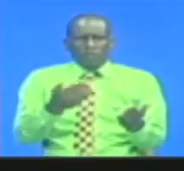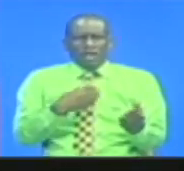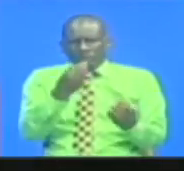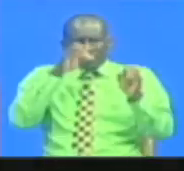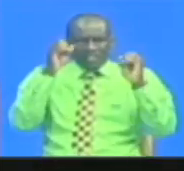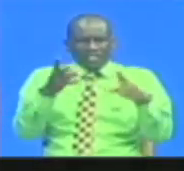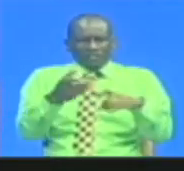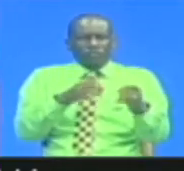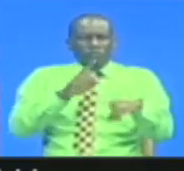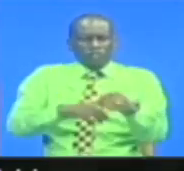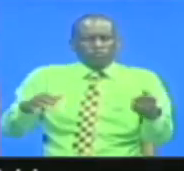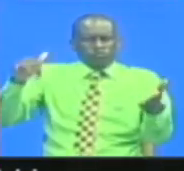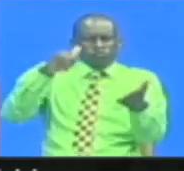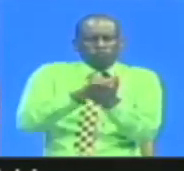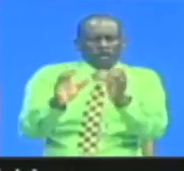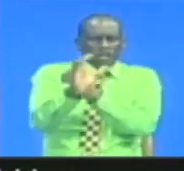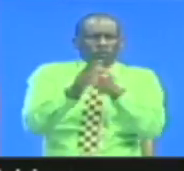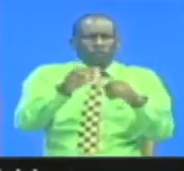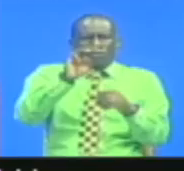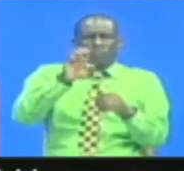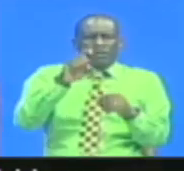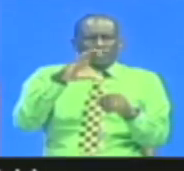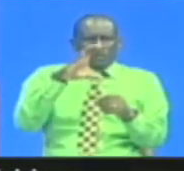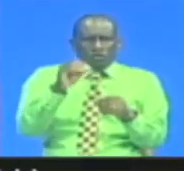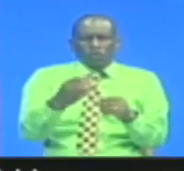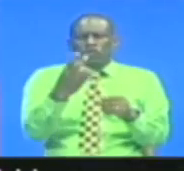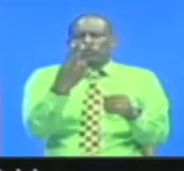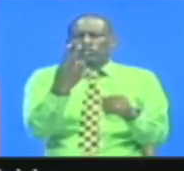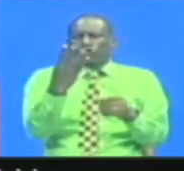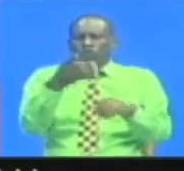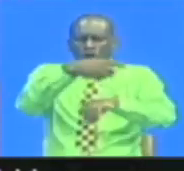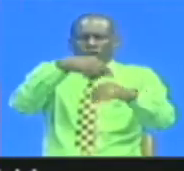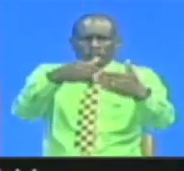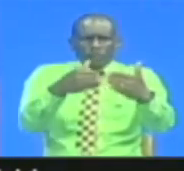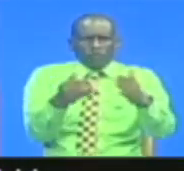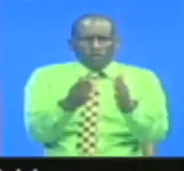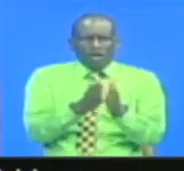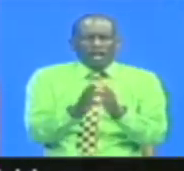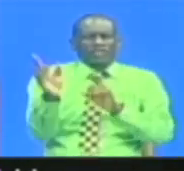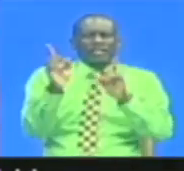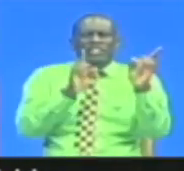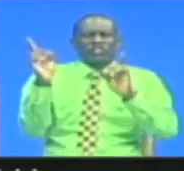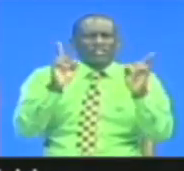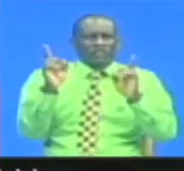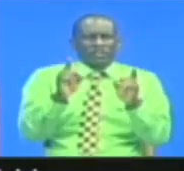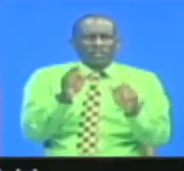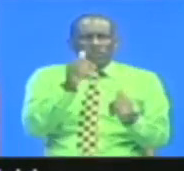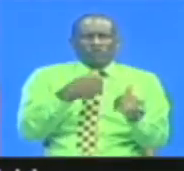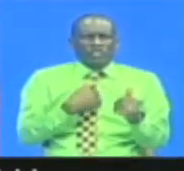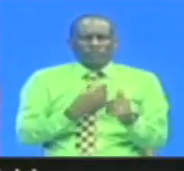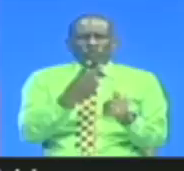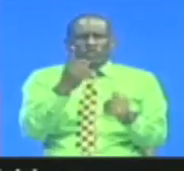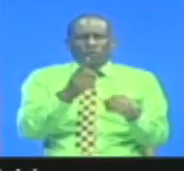since arriving in the country from Mexico almost 24 hours earlier, in a trip punctuated by a